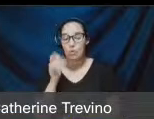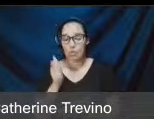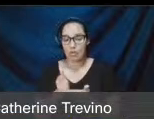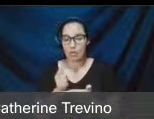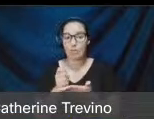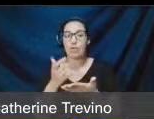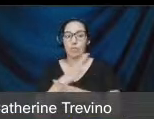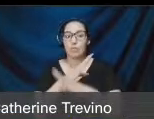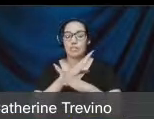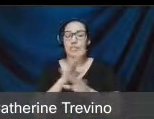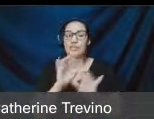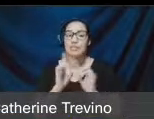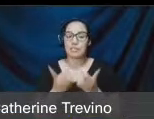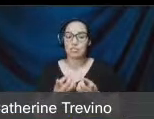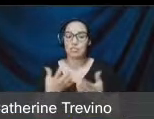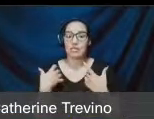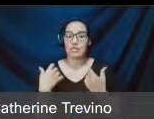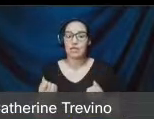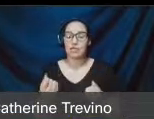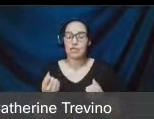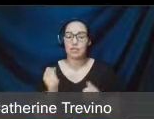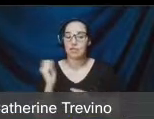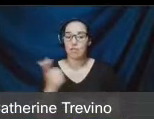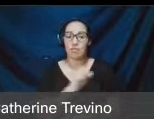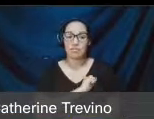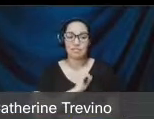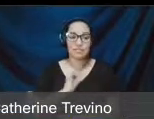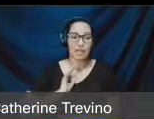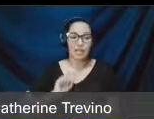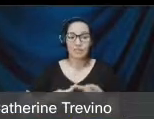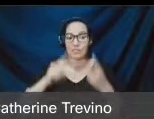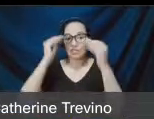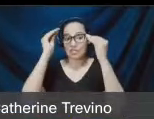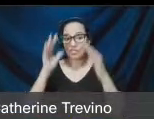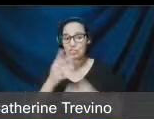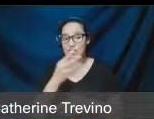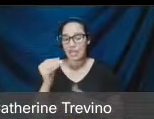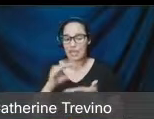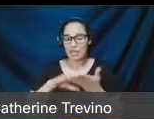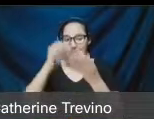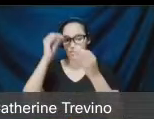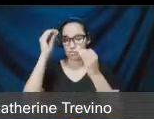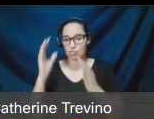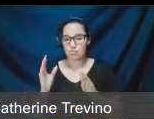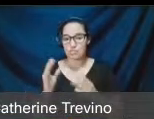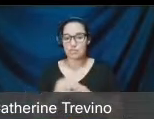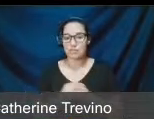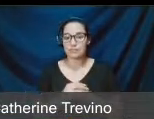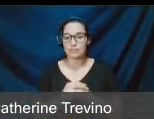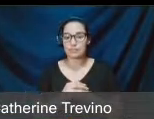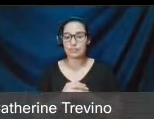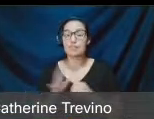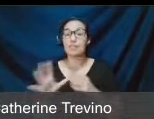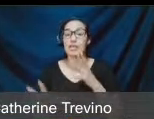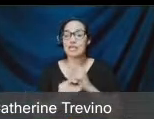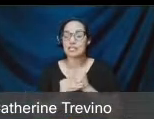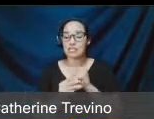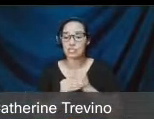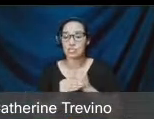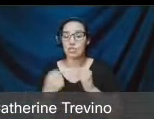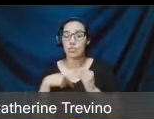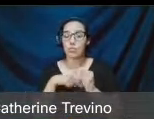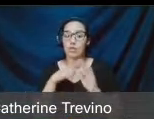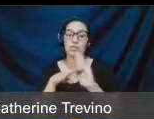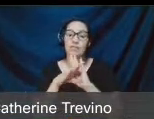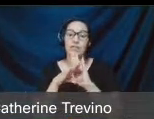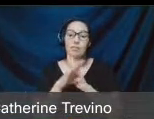health of all our staff, our teachers, and our students. In addition, we are developing those